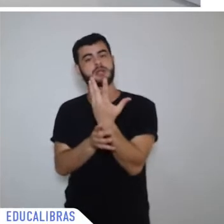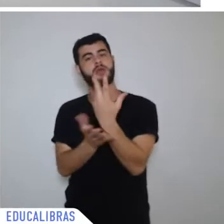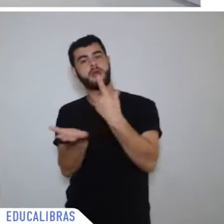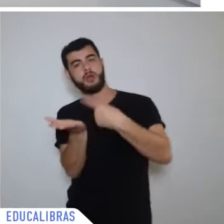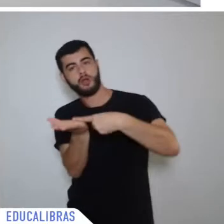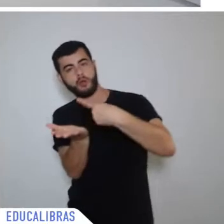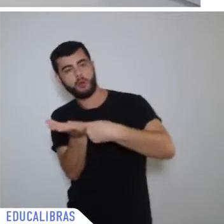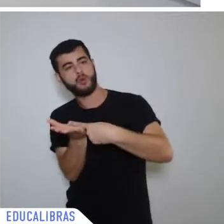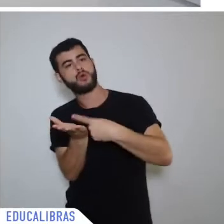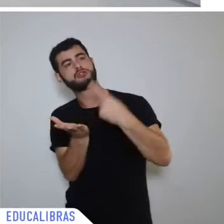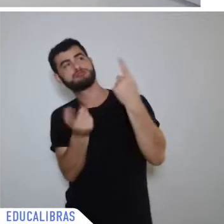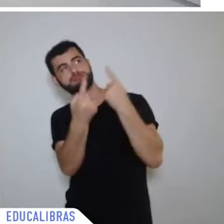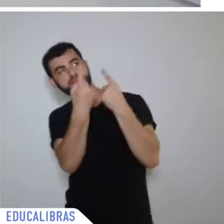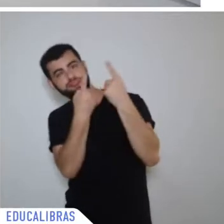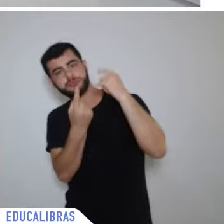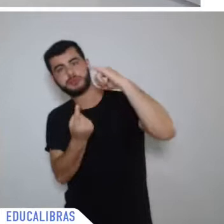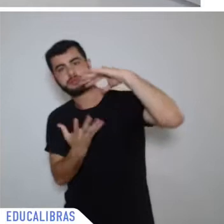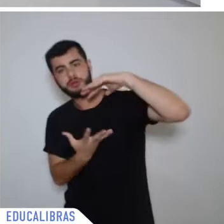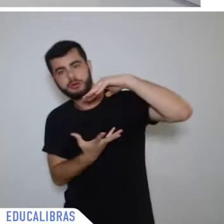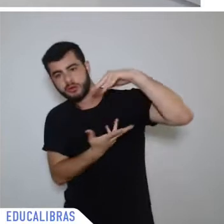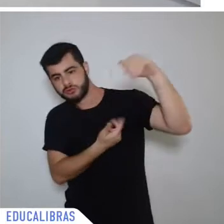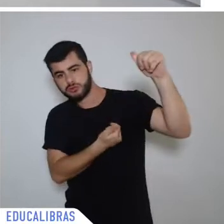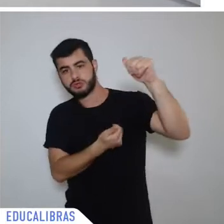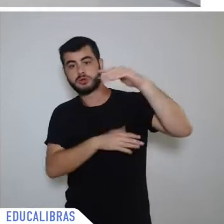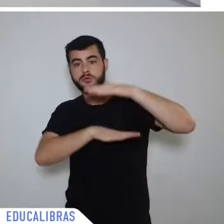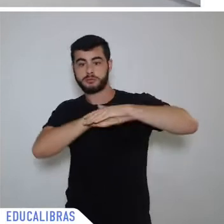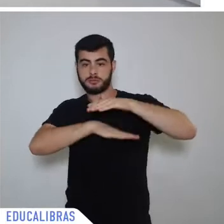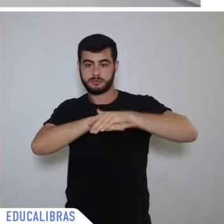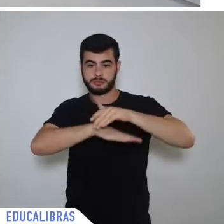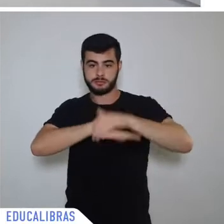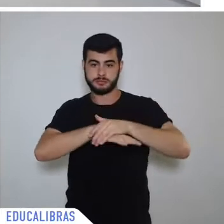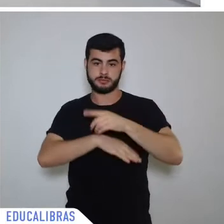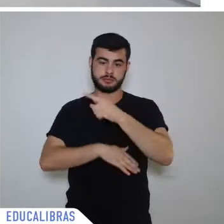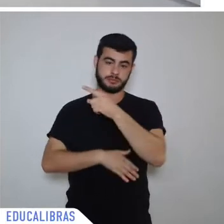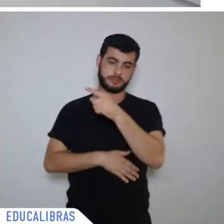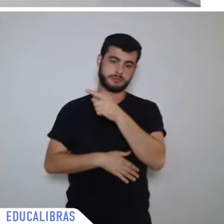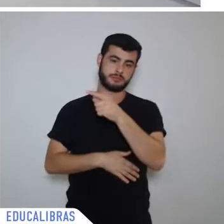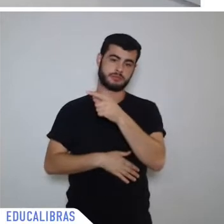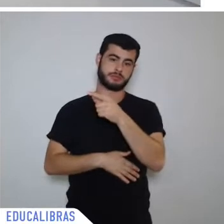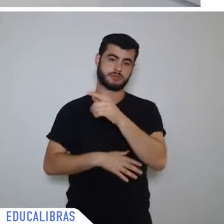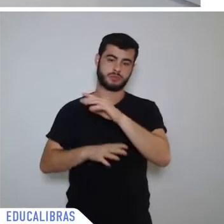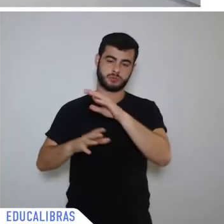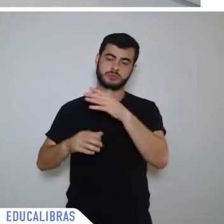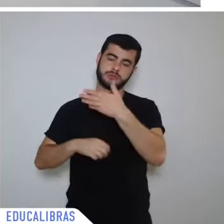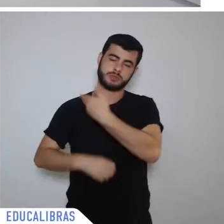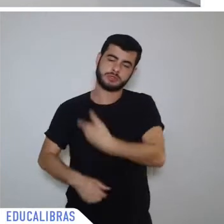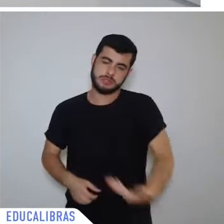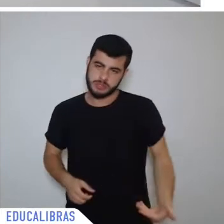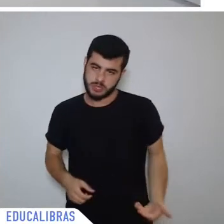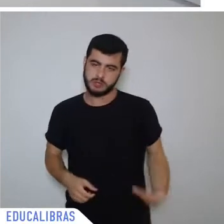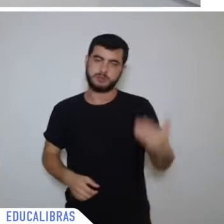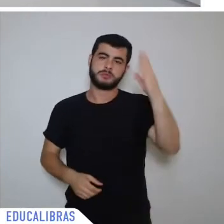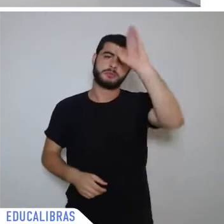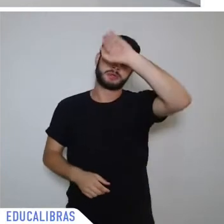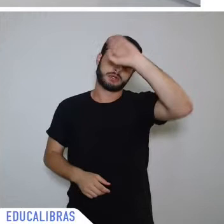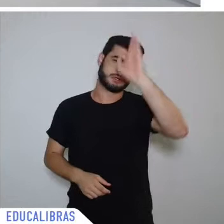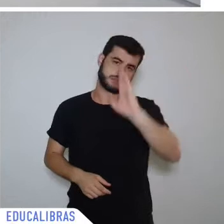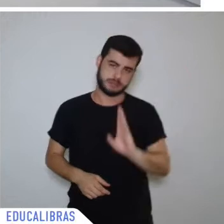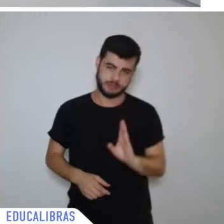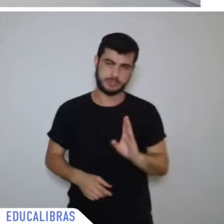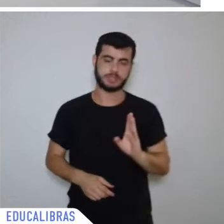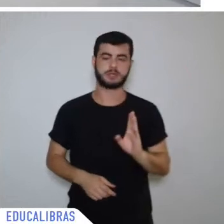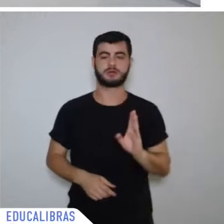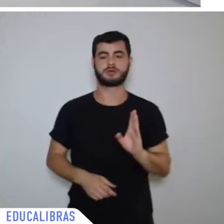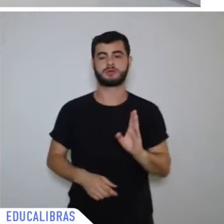implementation of the agreements that are national and have been signed by the Brazilian state in favor